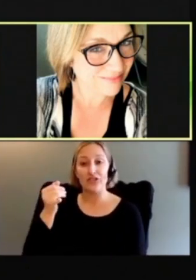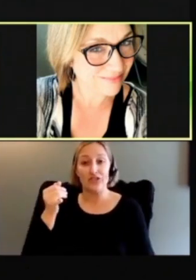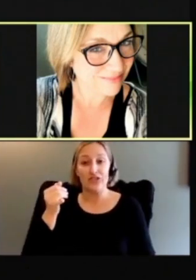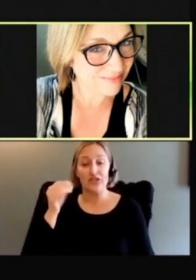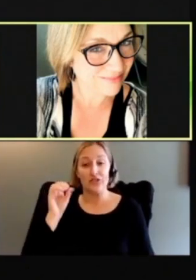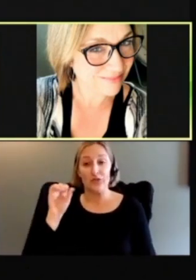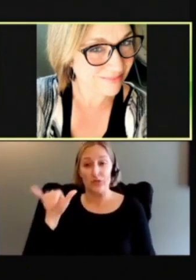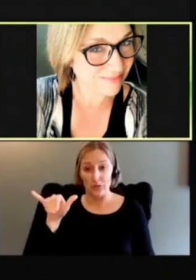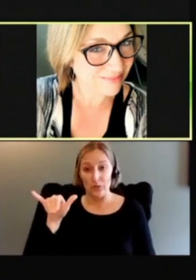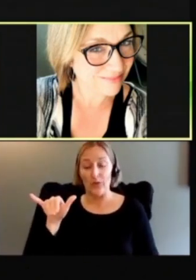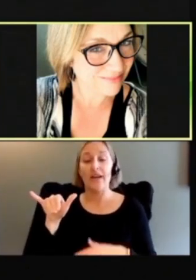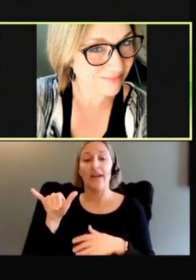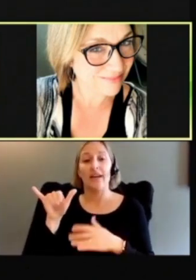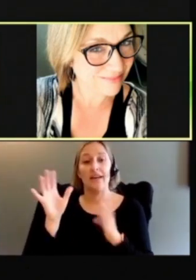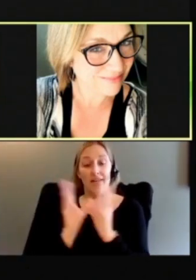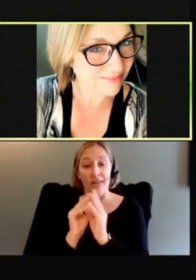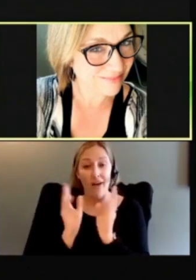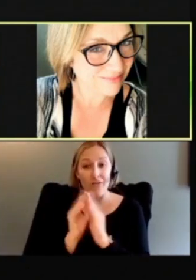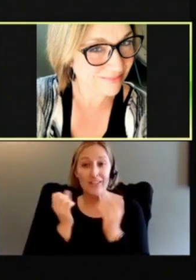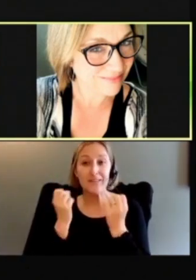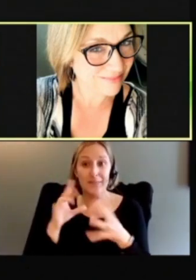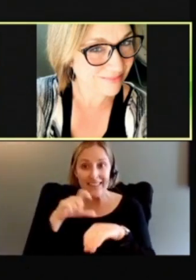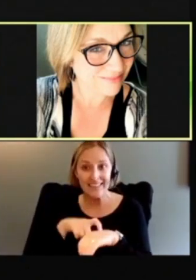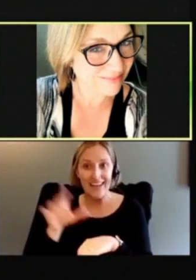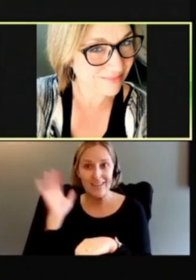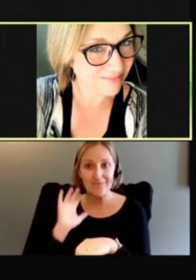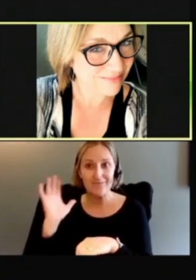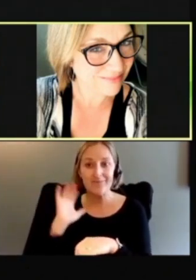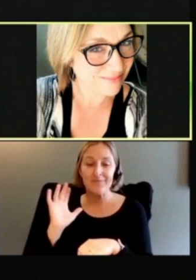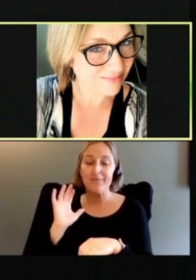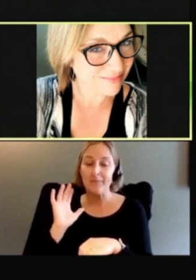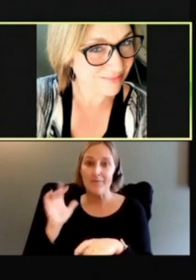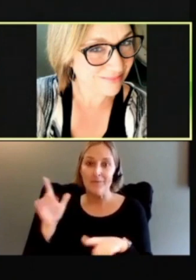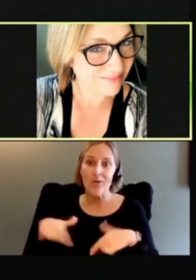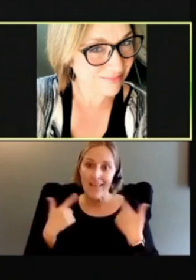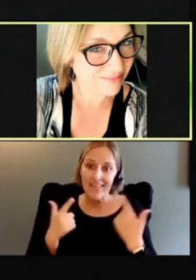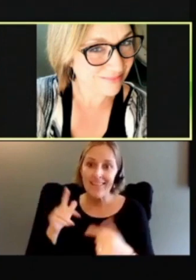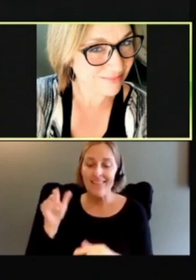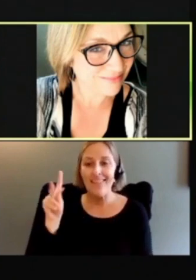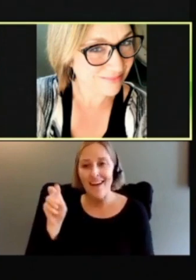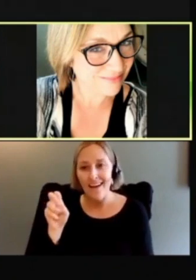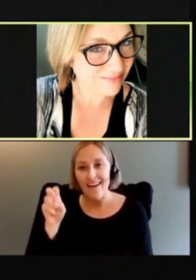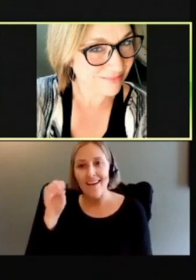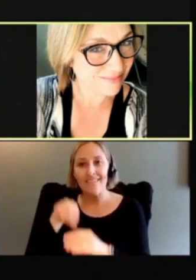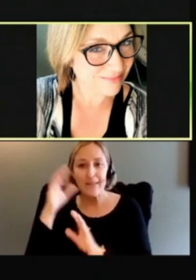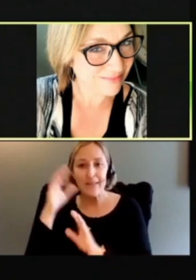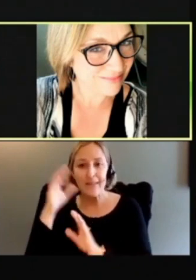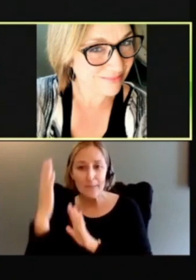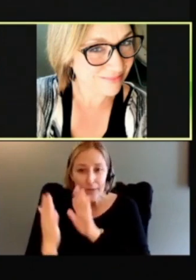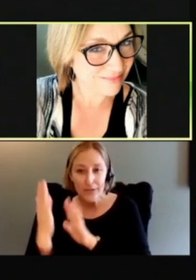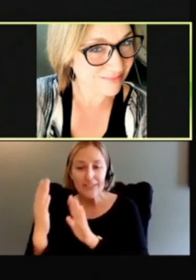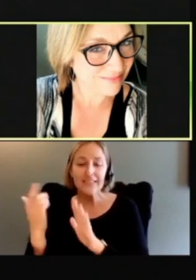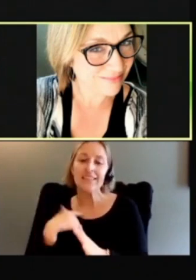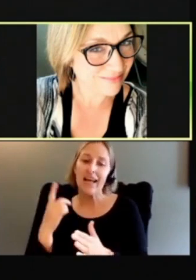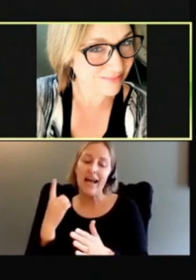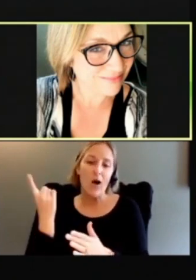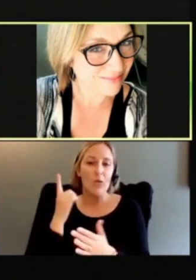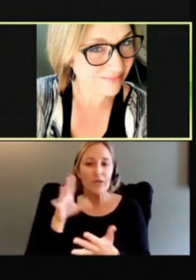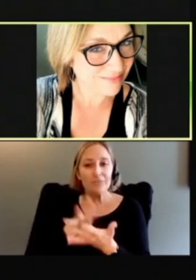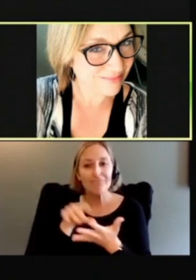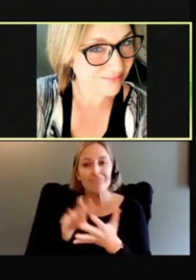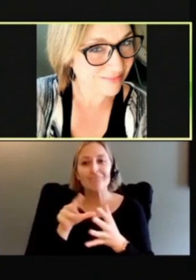back in the days when it was in person. I'm sure we're all missing that. And I've always learned so much. So